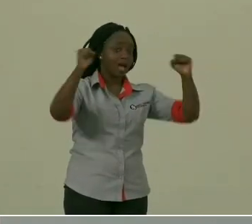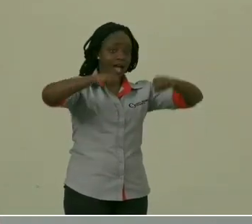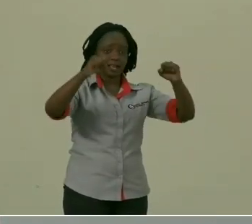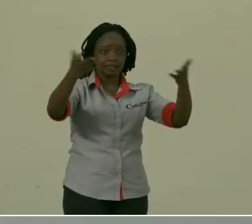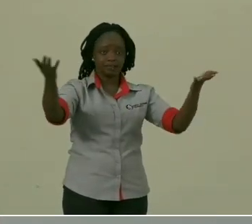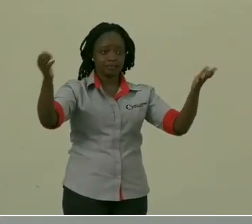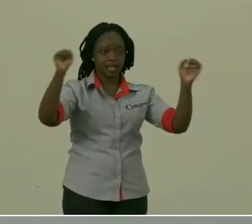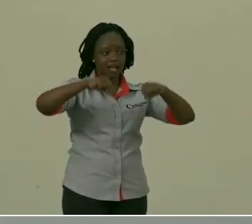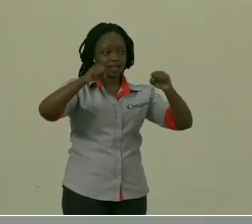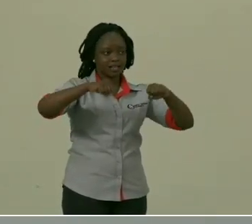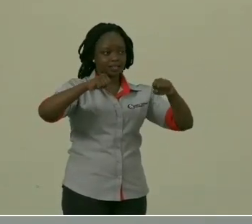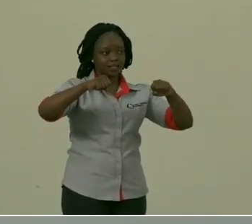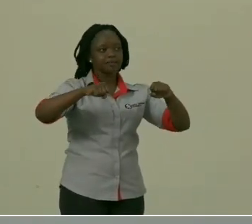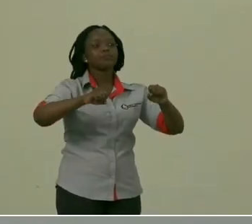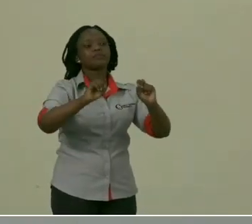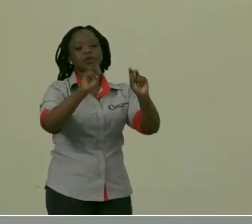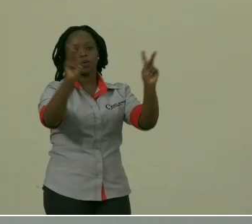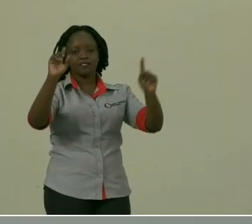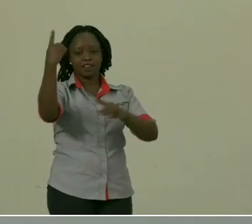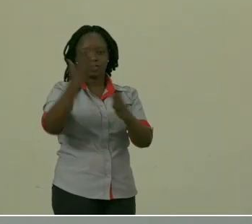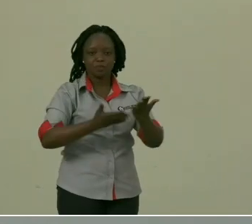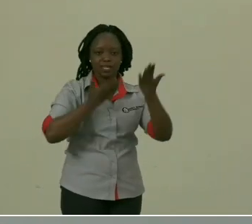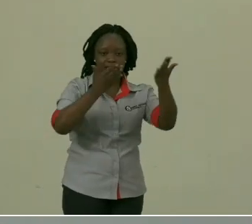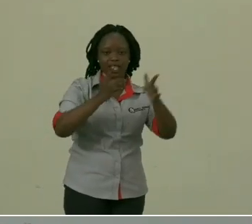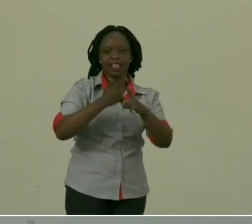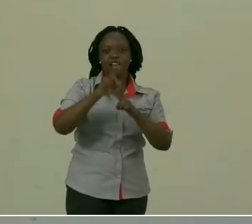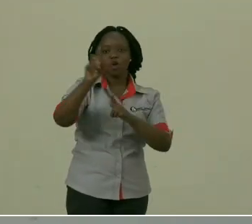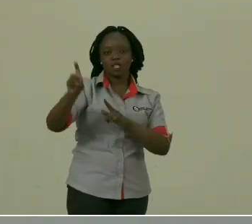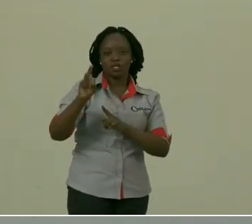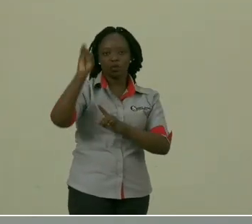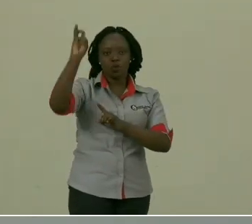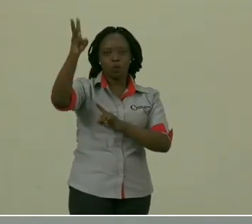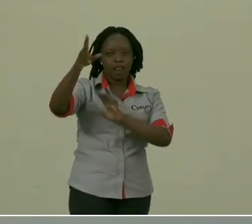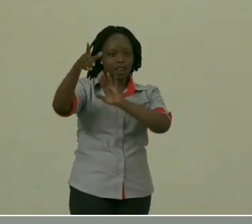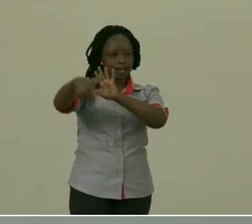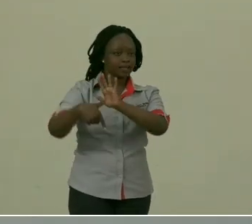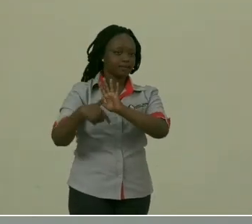that they present first, then we ask questions? Okay. Thank you.